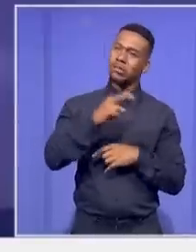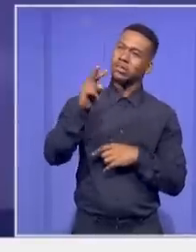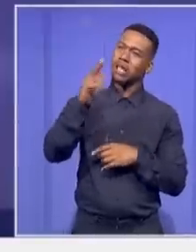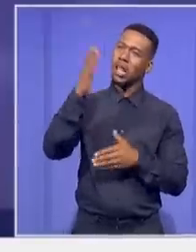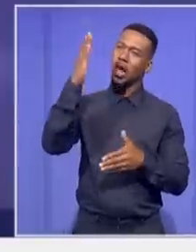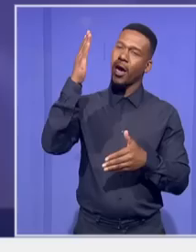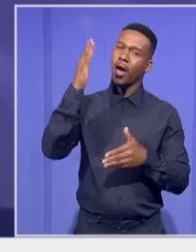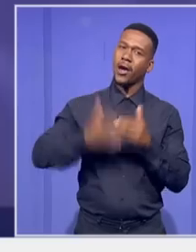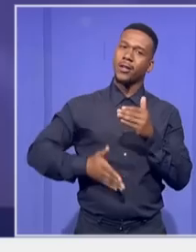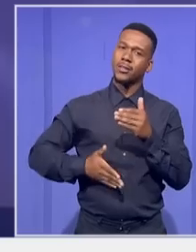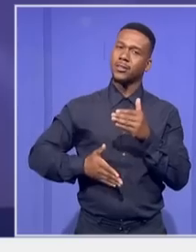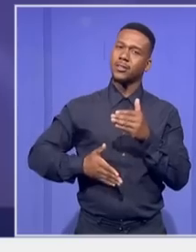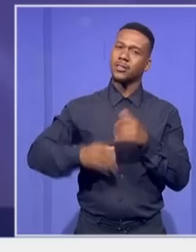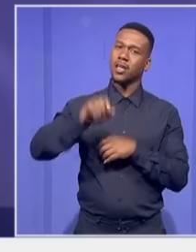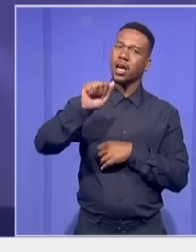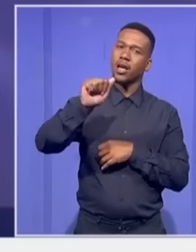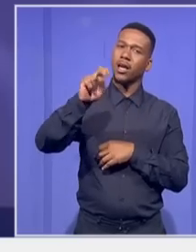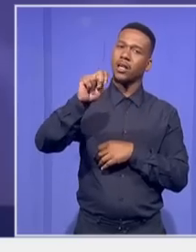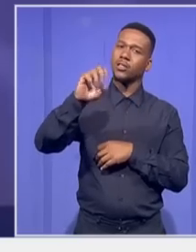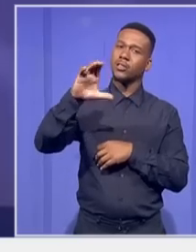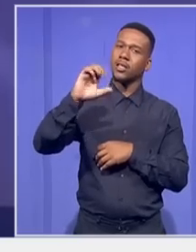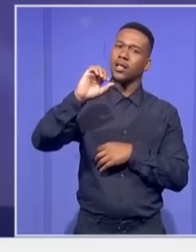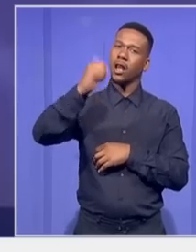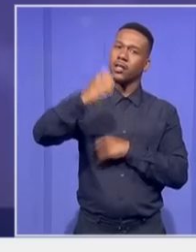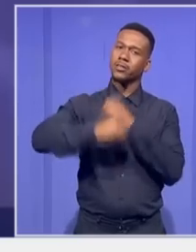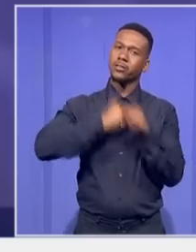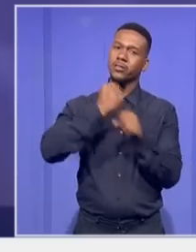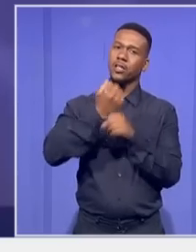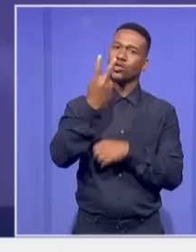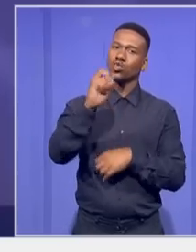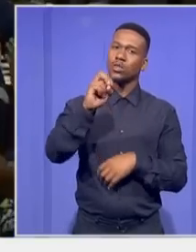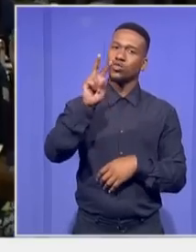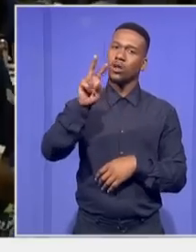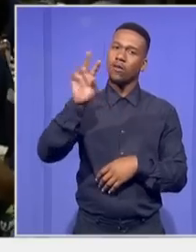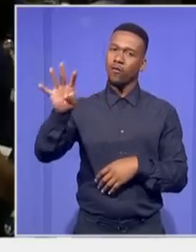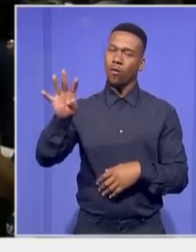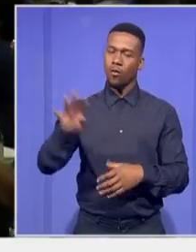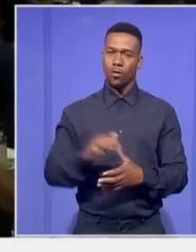National Congress in 2024.